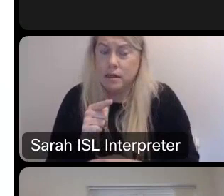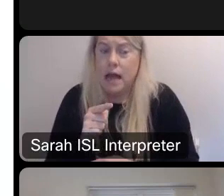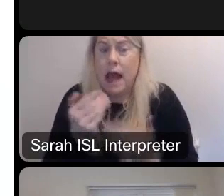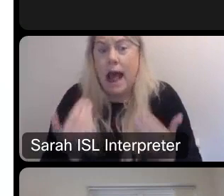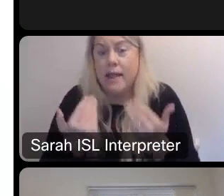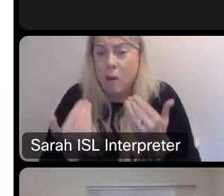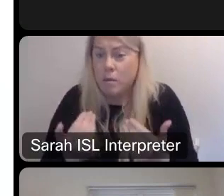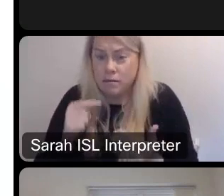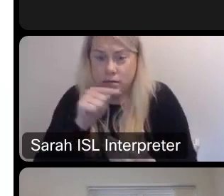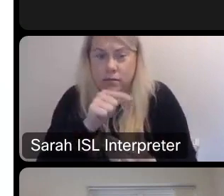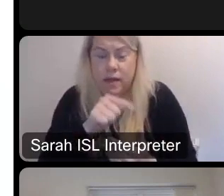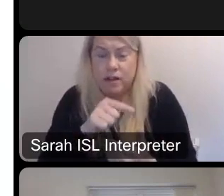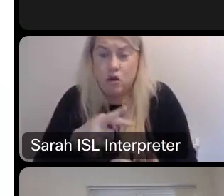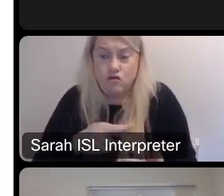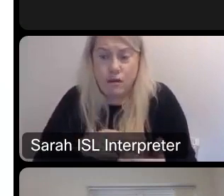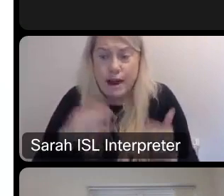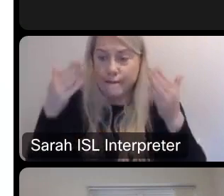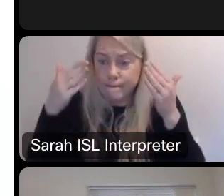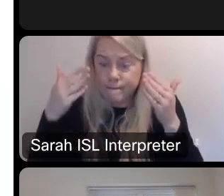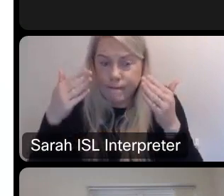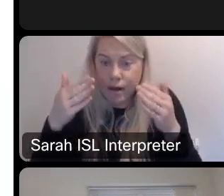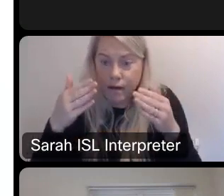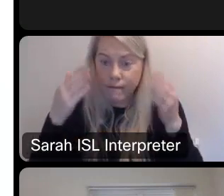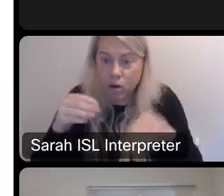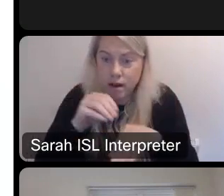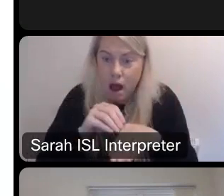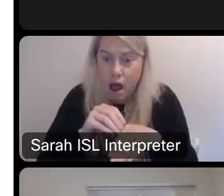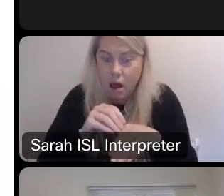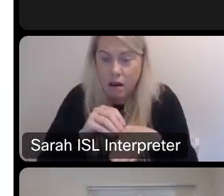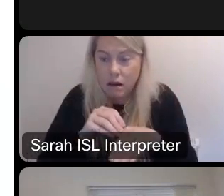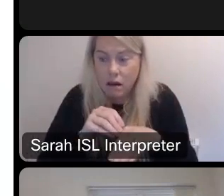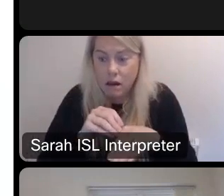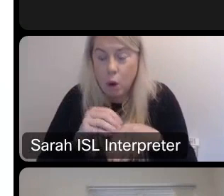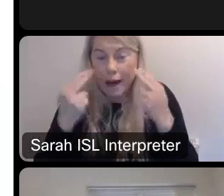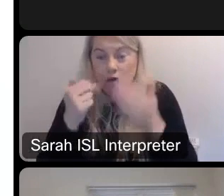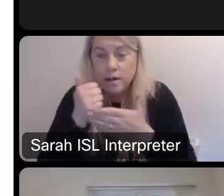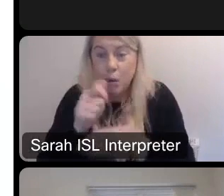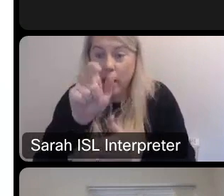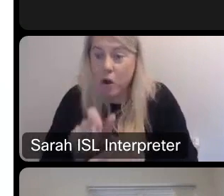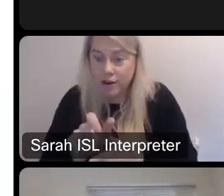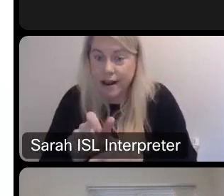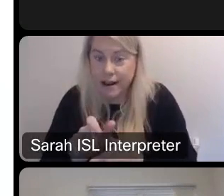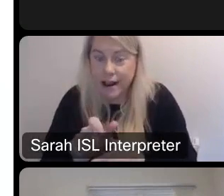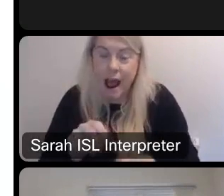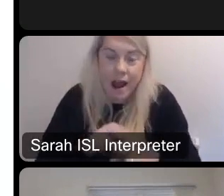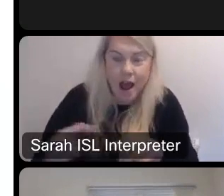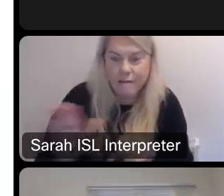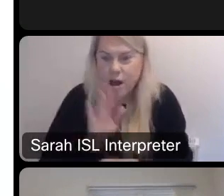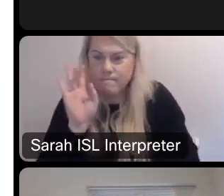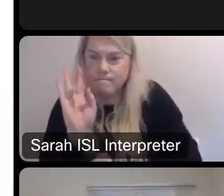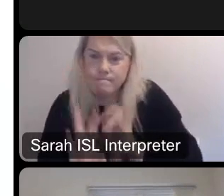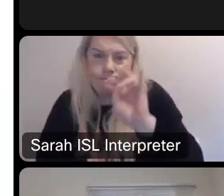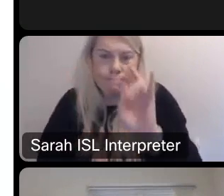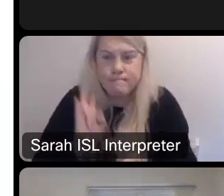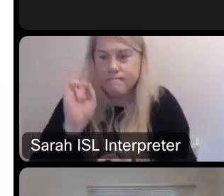much emphasising the need to be supportive of the person, as opposed to going into full inquisition mode. I suppose